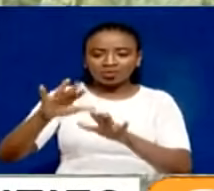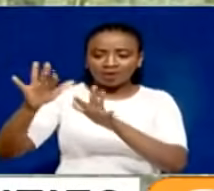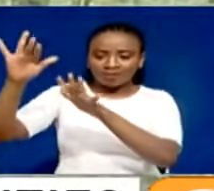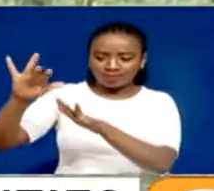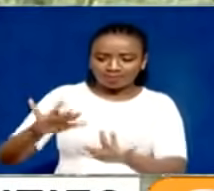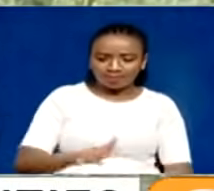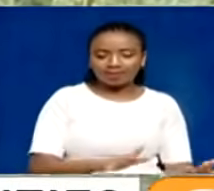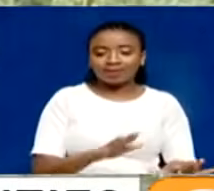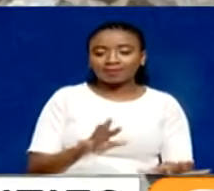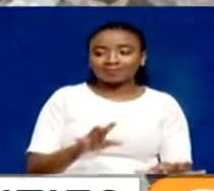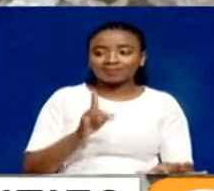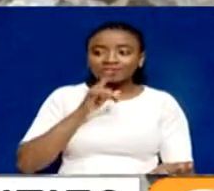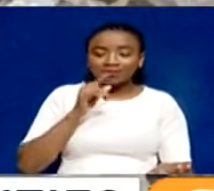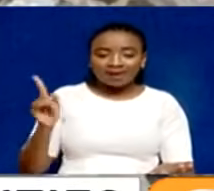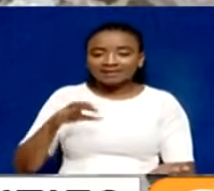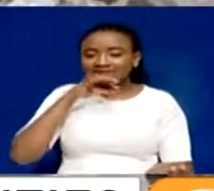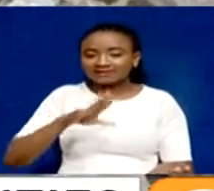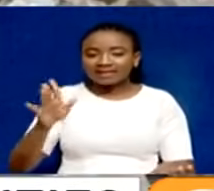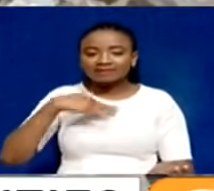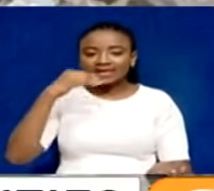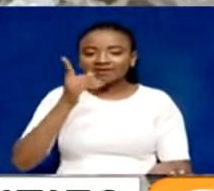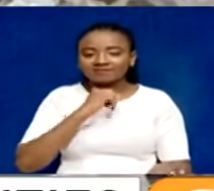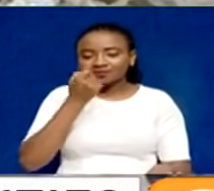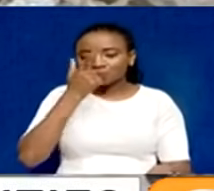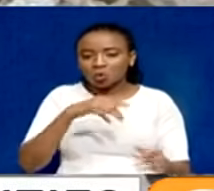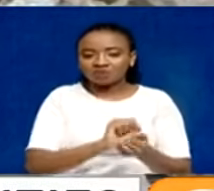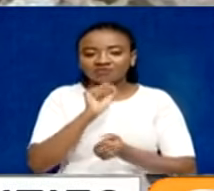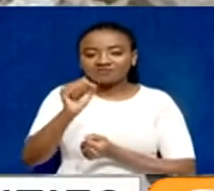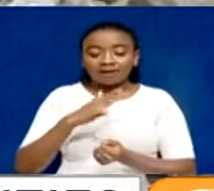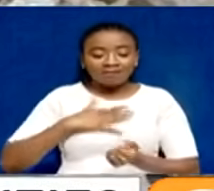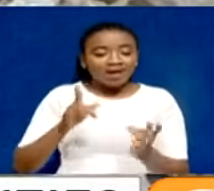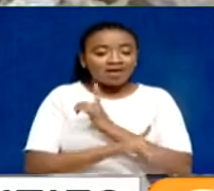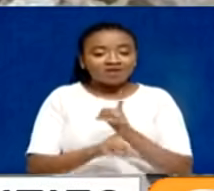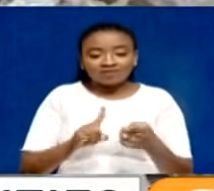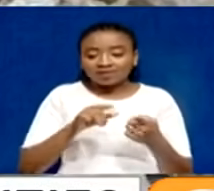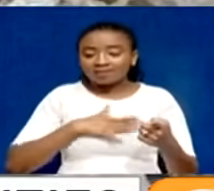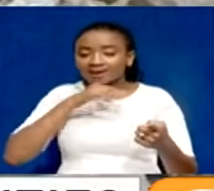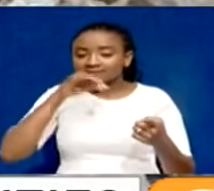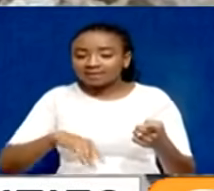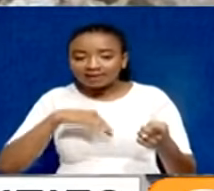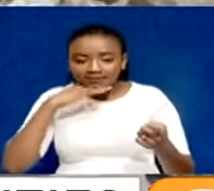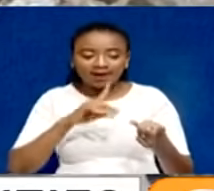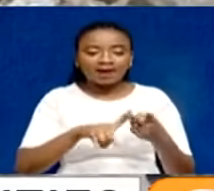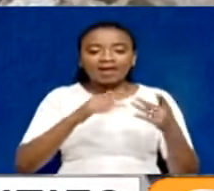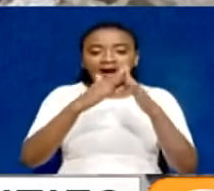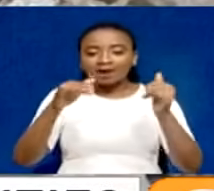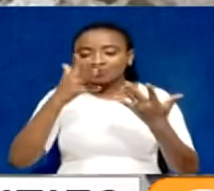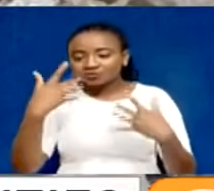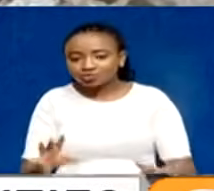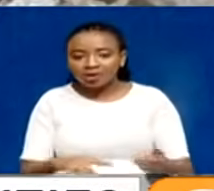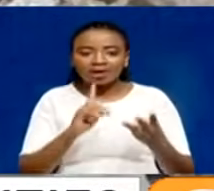son. Kila kitu kilo ilienda, nyumba ilienda, kijana wangu akaenda, tukaenda